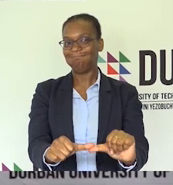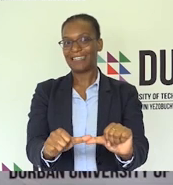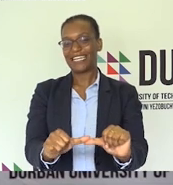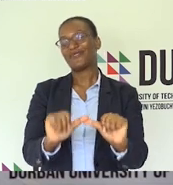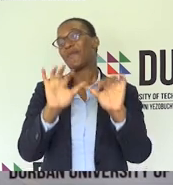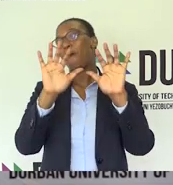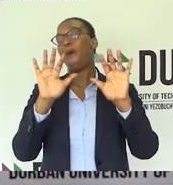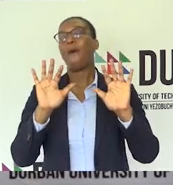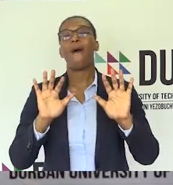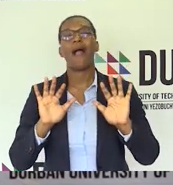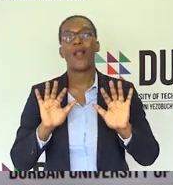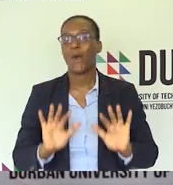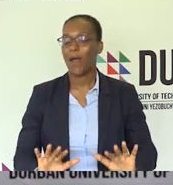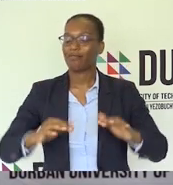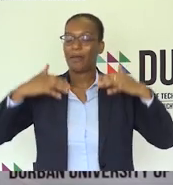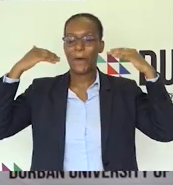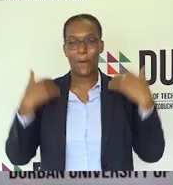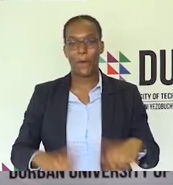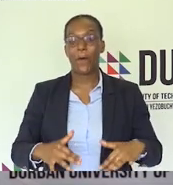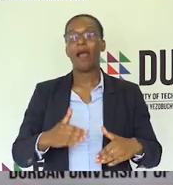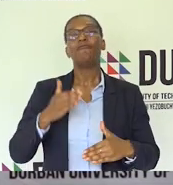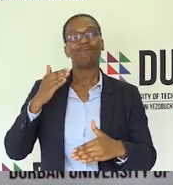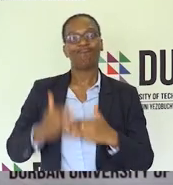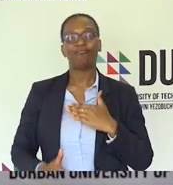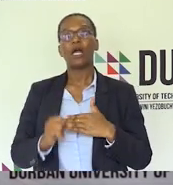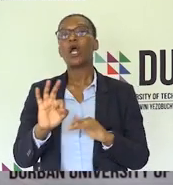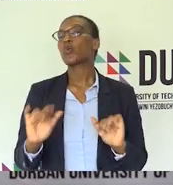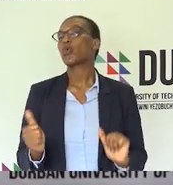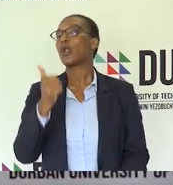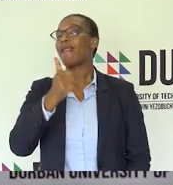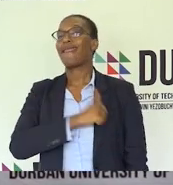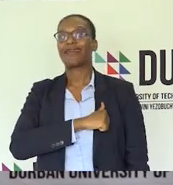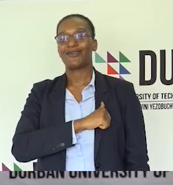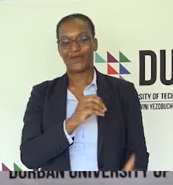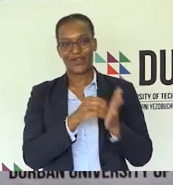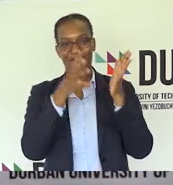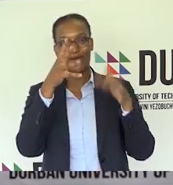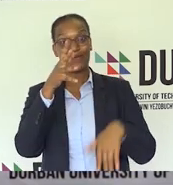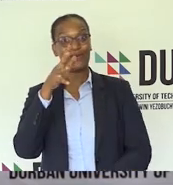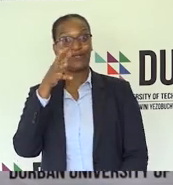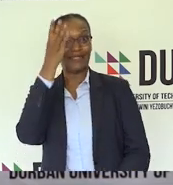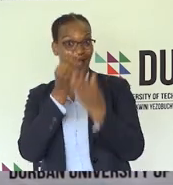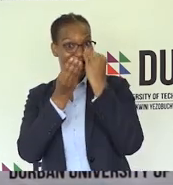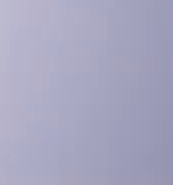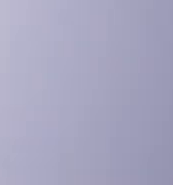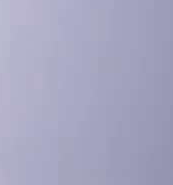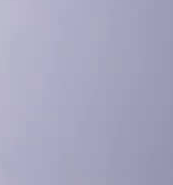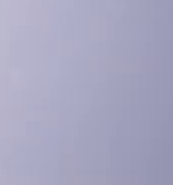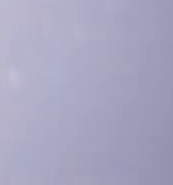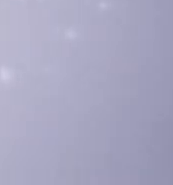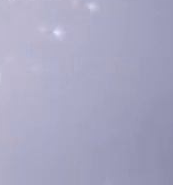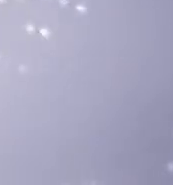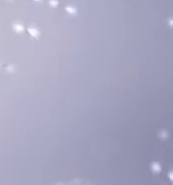It will be well worth it in the end. Good luck with your studies and have fun. I thank you.